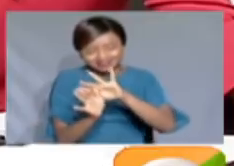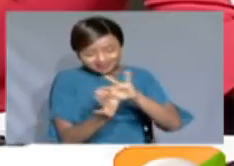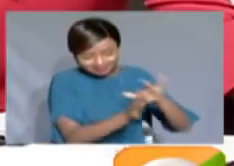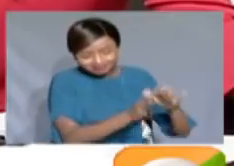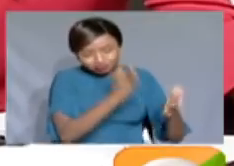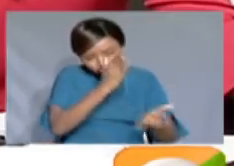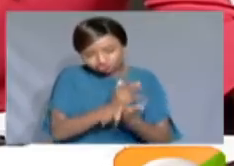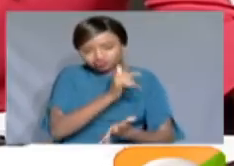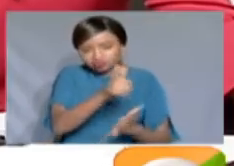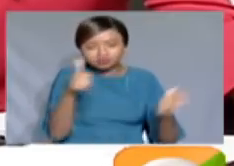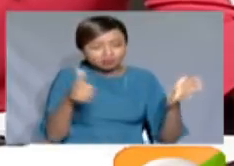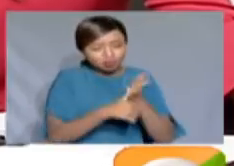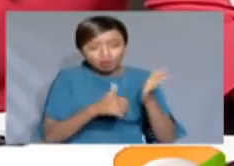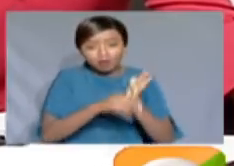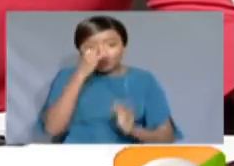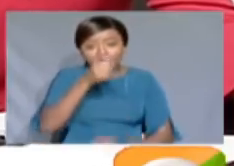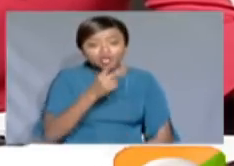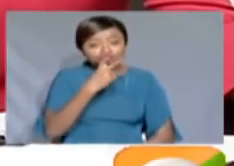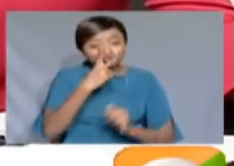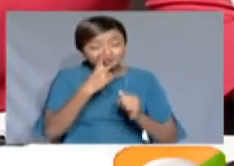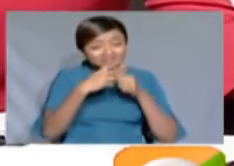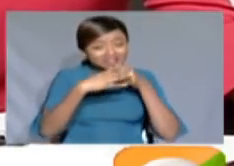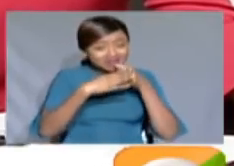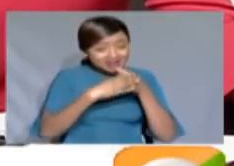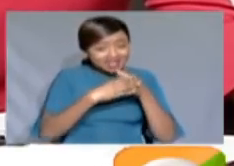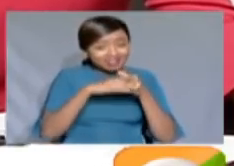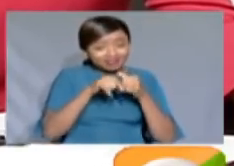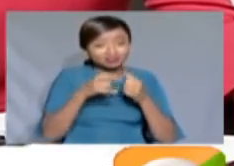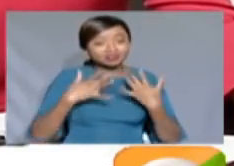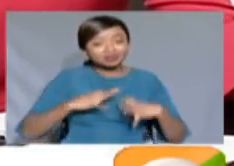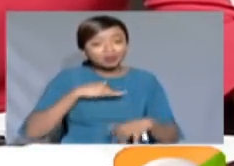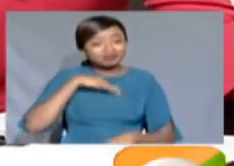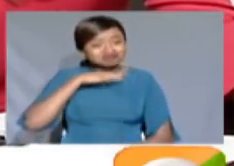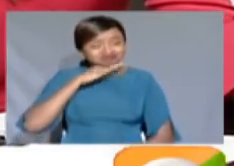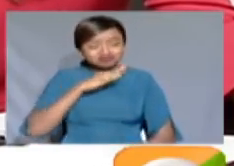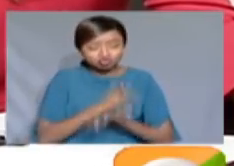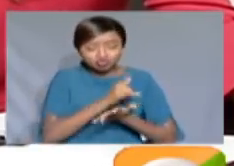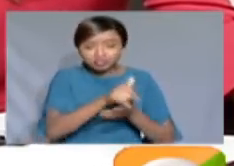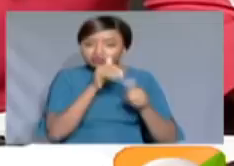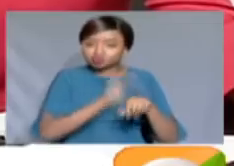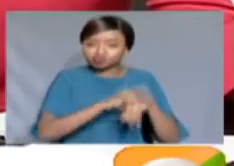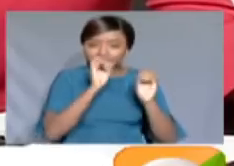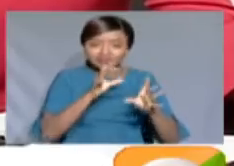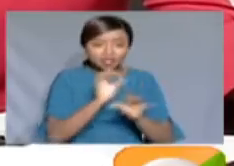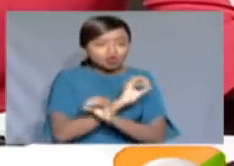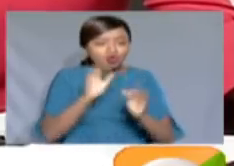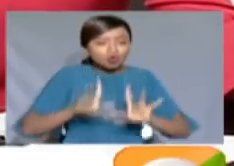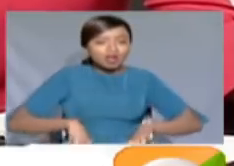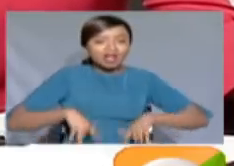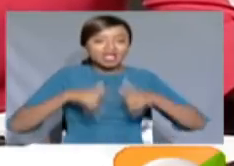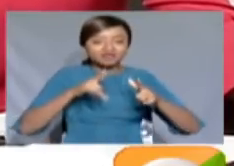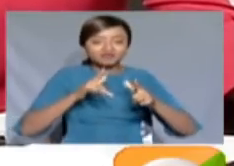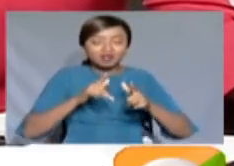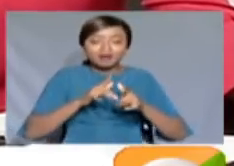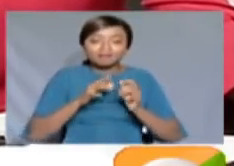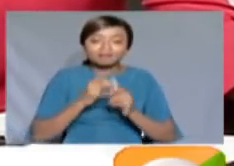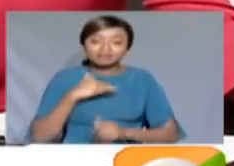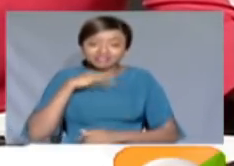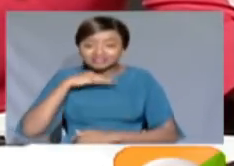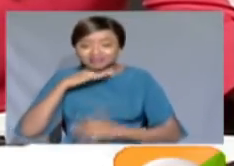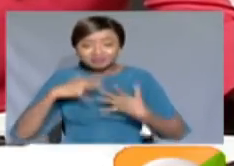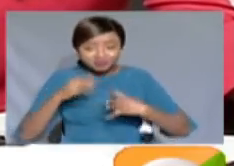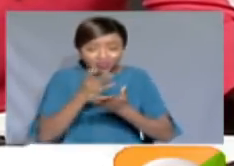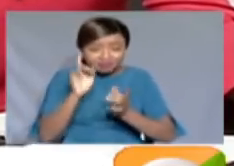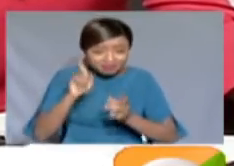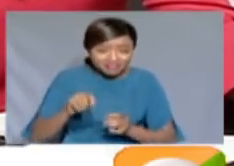because 29 people dead so far. It is tragic. No life should be lost on something that can